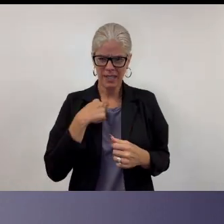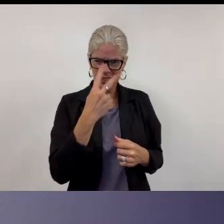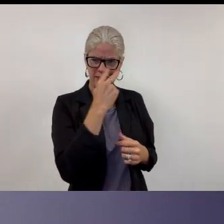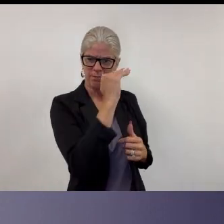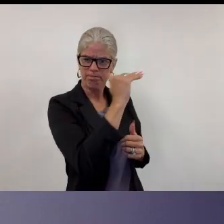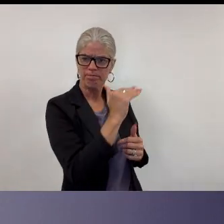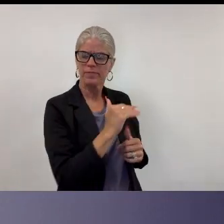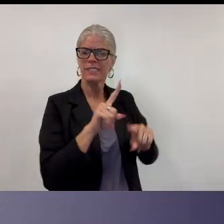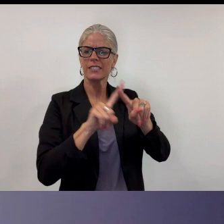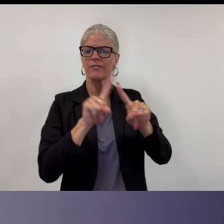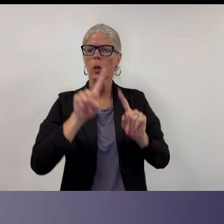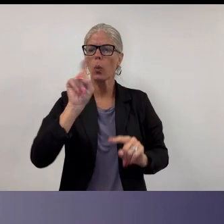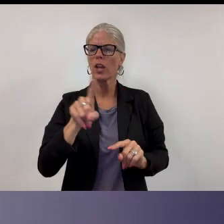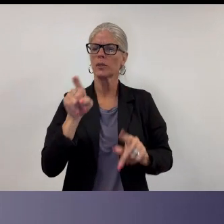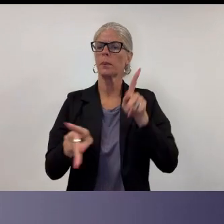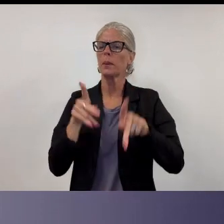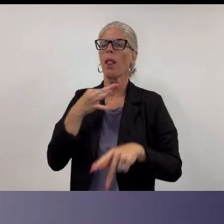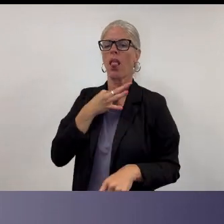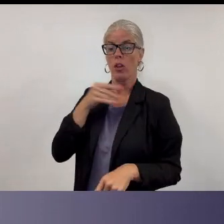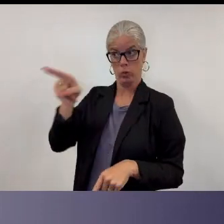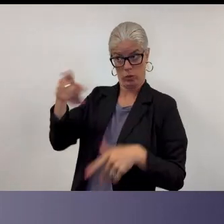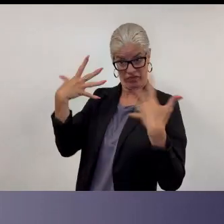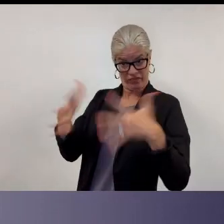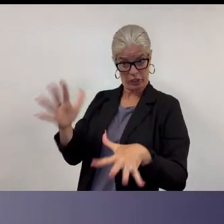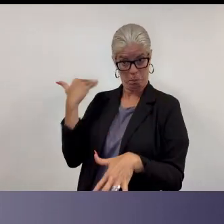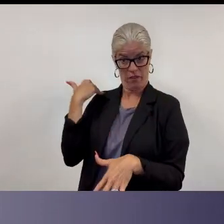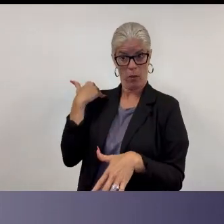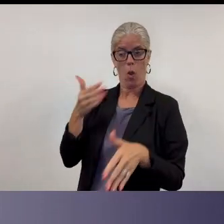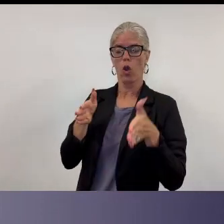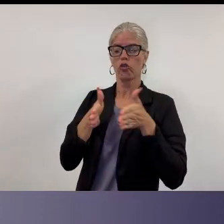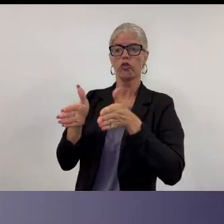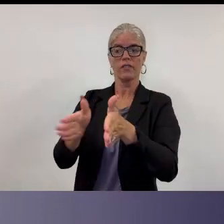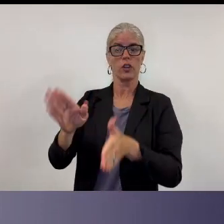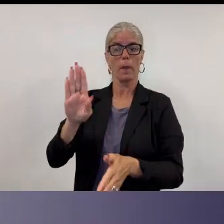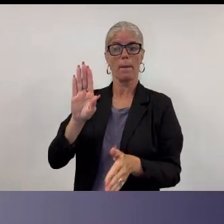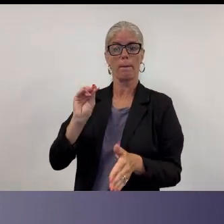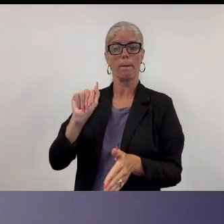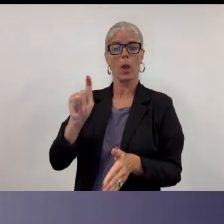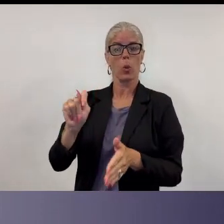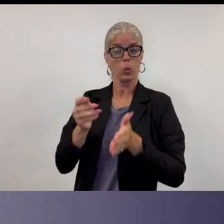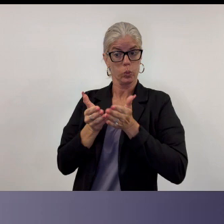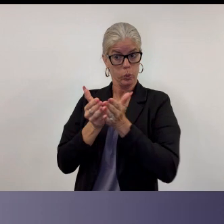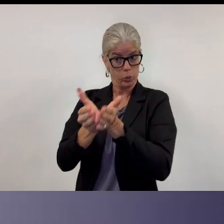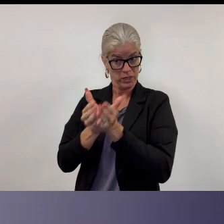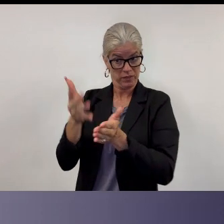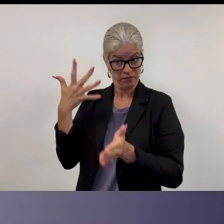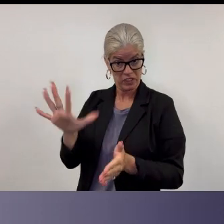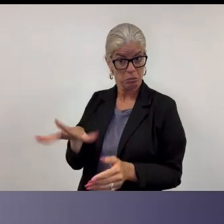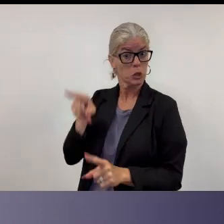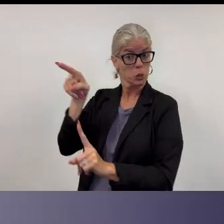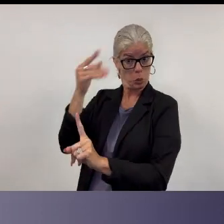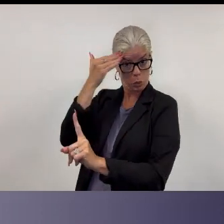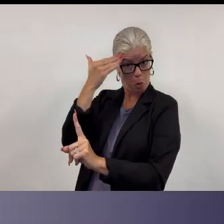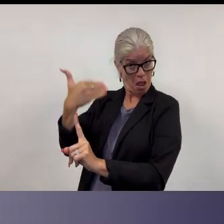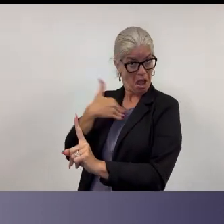riverboat cruises. So do you know of any that have been predetermined to be accessible? Are there